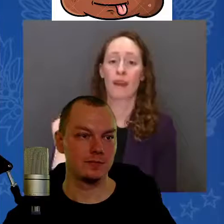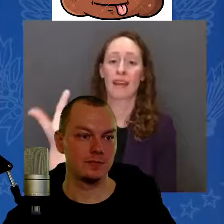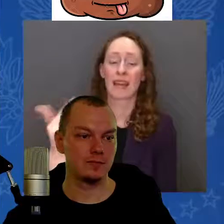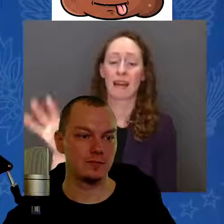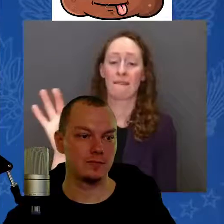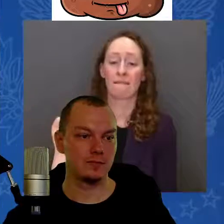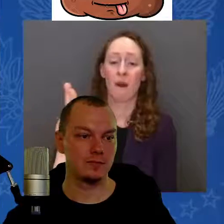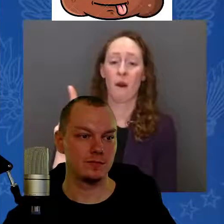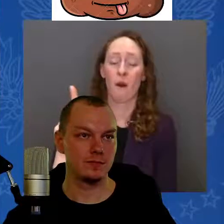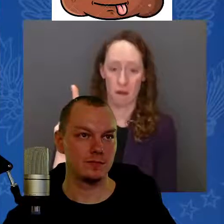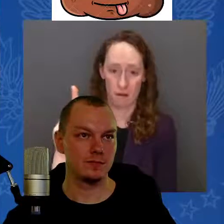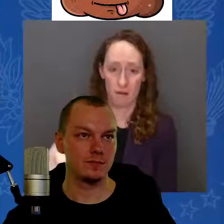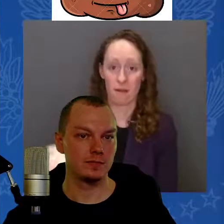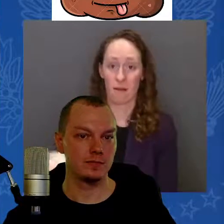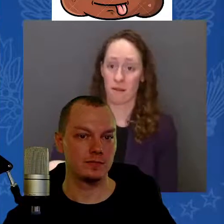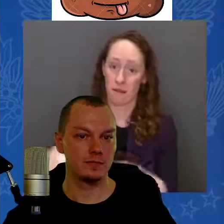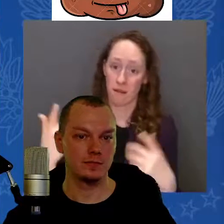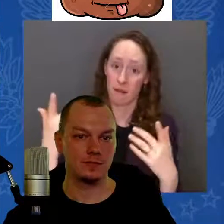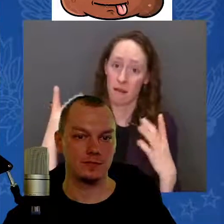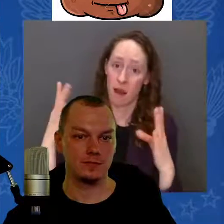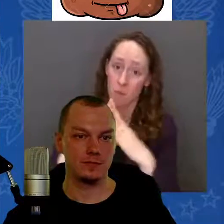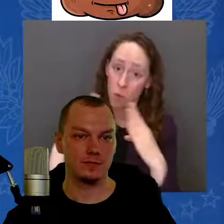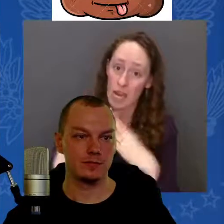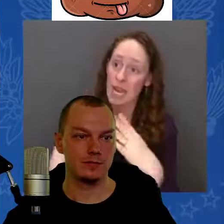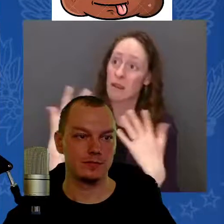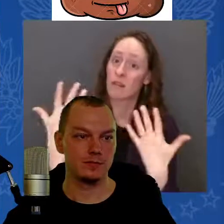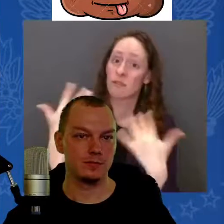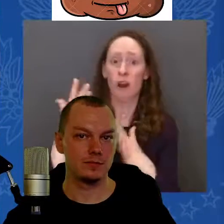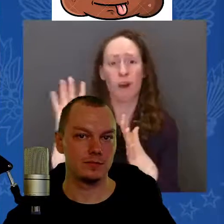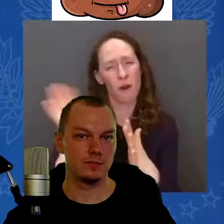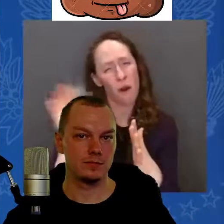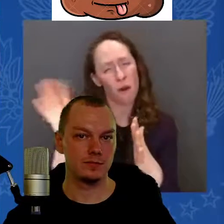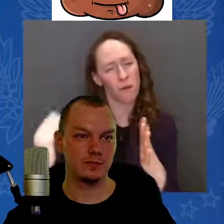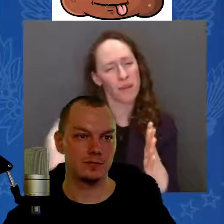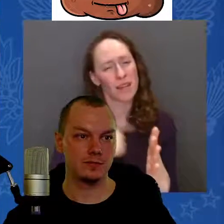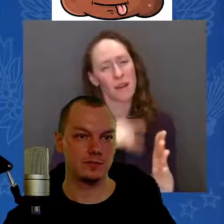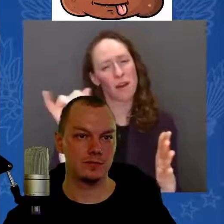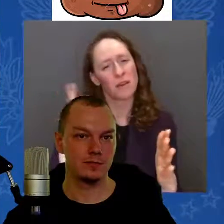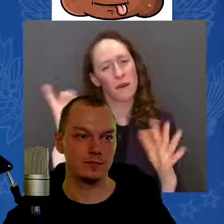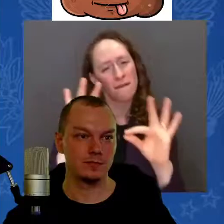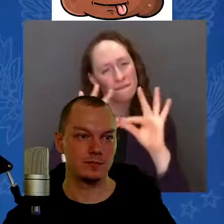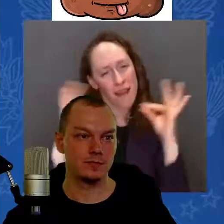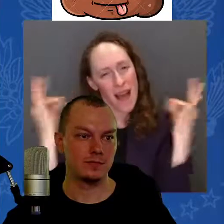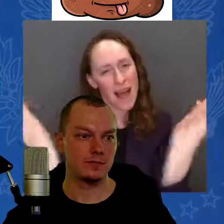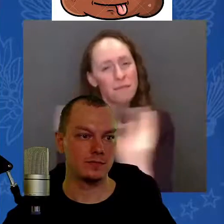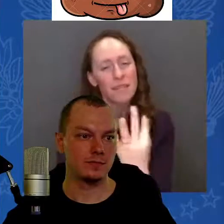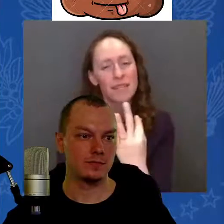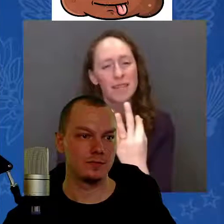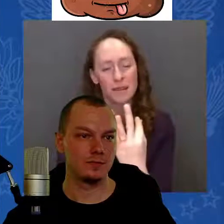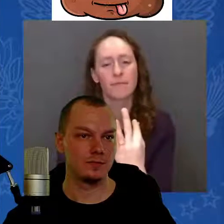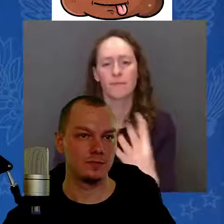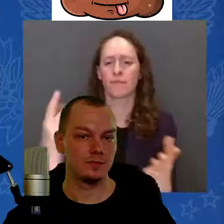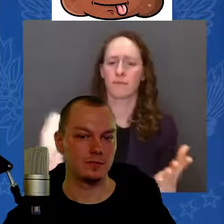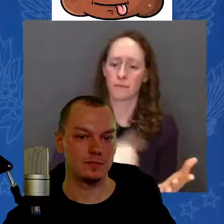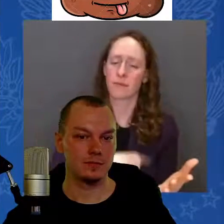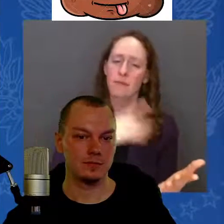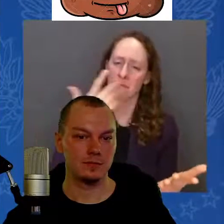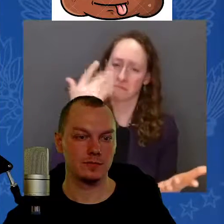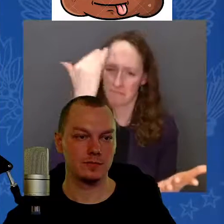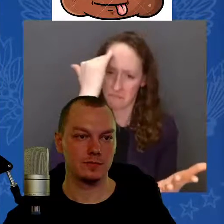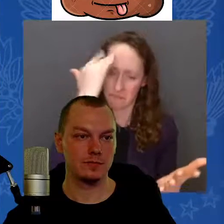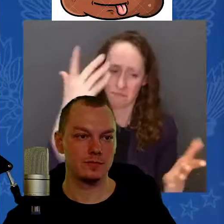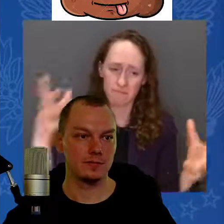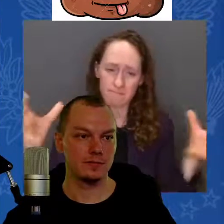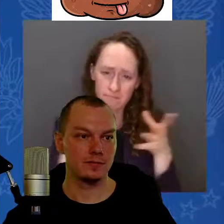believer that a family that prays together stays together. So as we unite and walk hand in